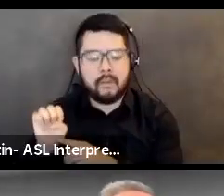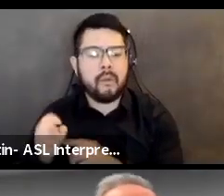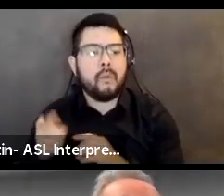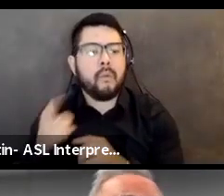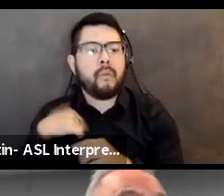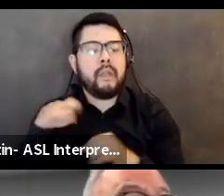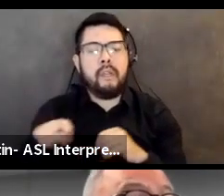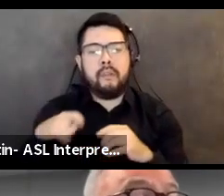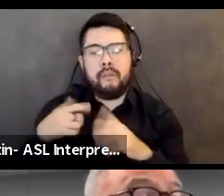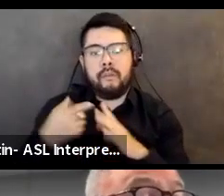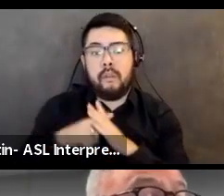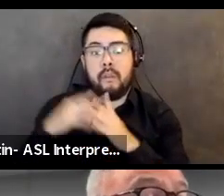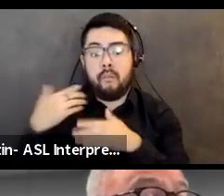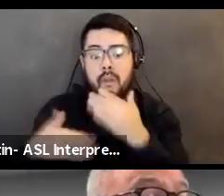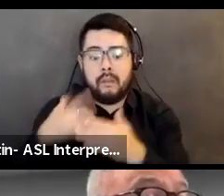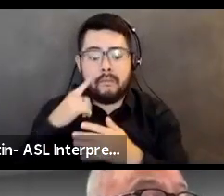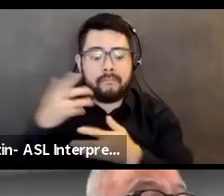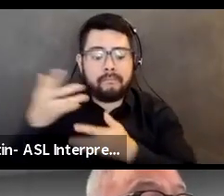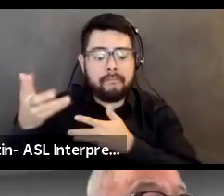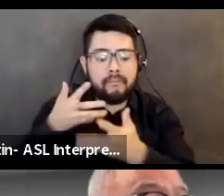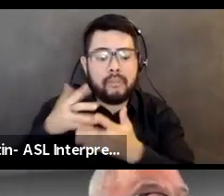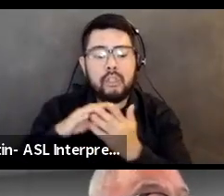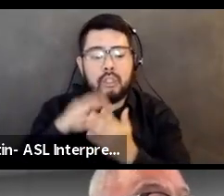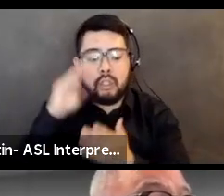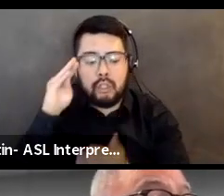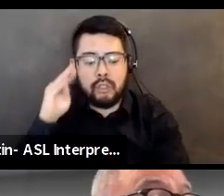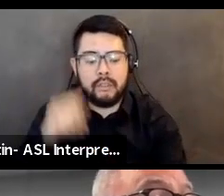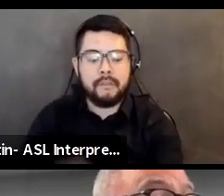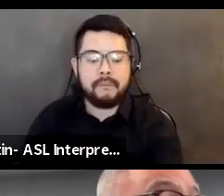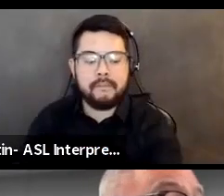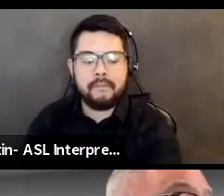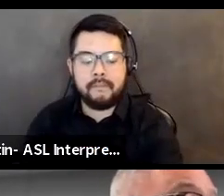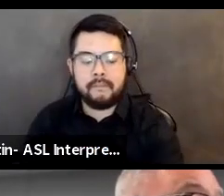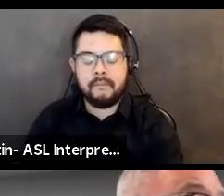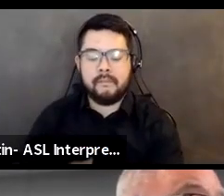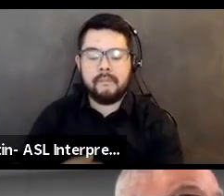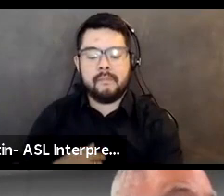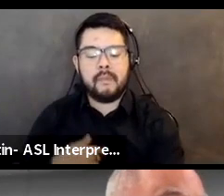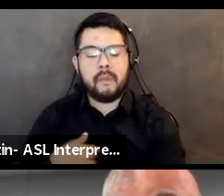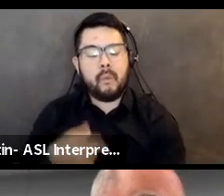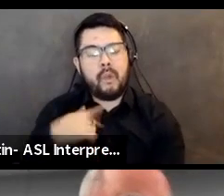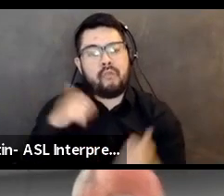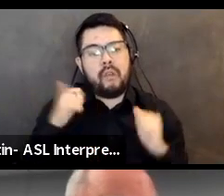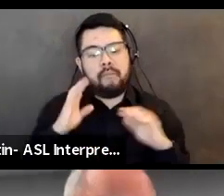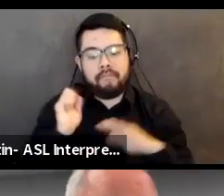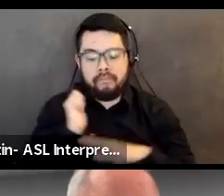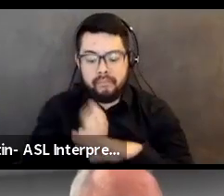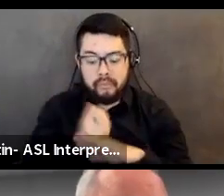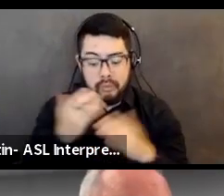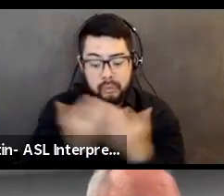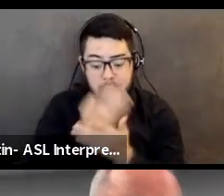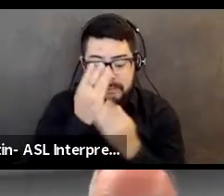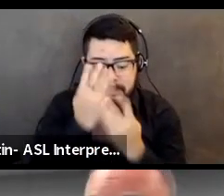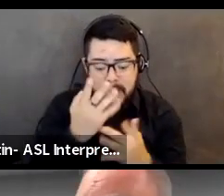implement some of the based on the lessons learned from the spring we're implementing some new things and we'll continue to capture data to make